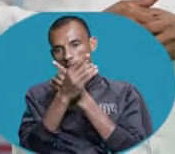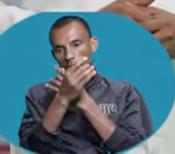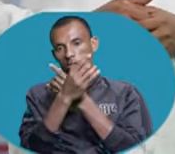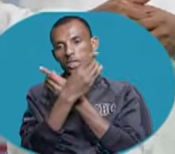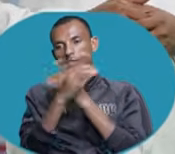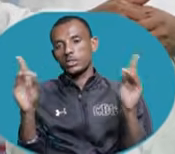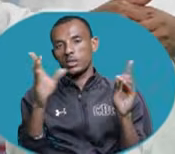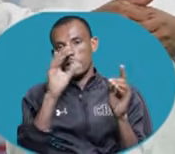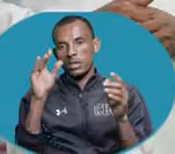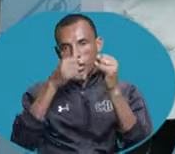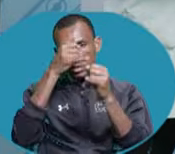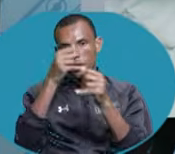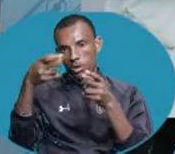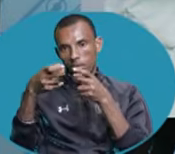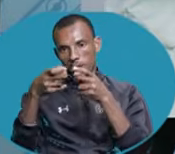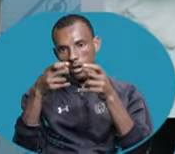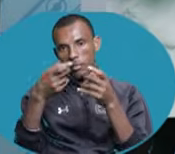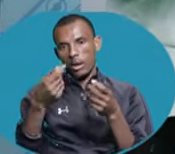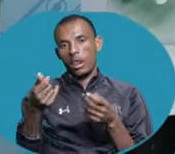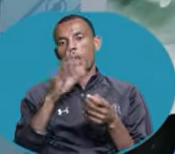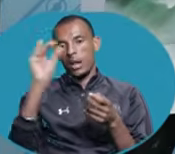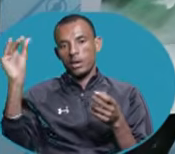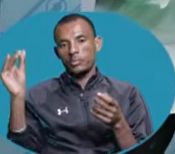the Economic and Social Council. Student,